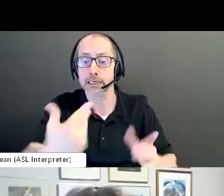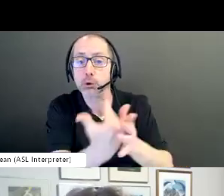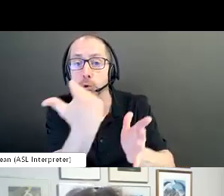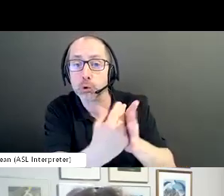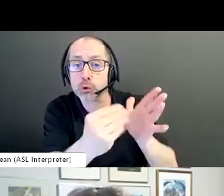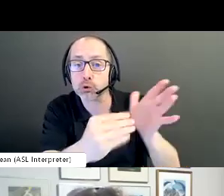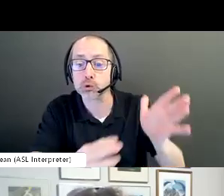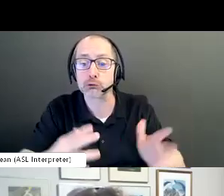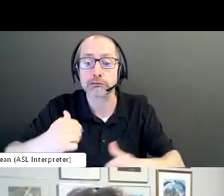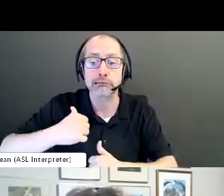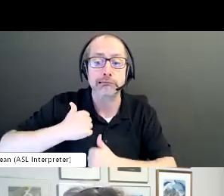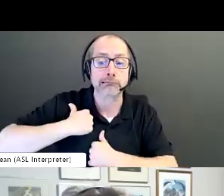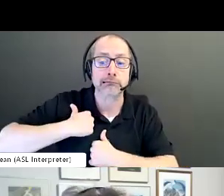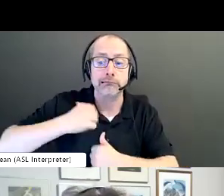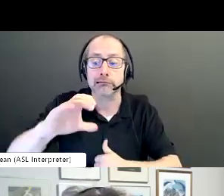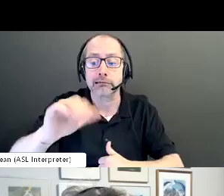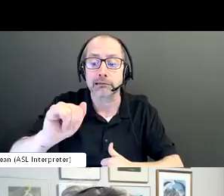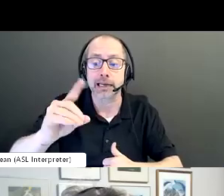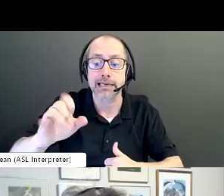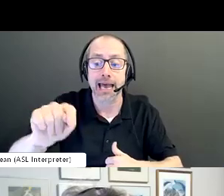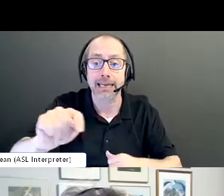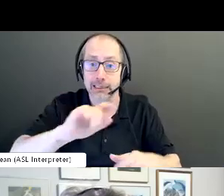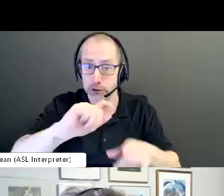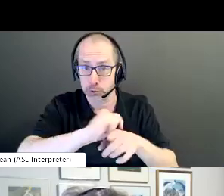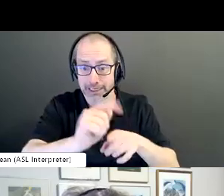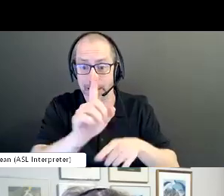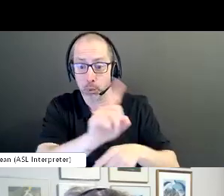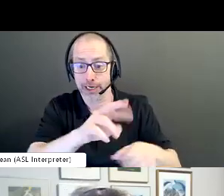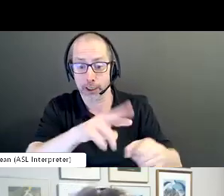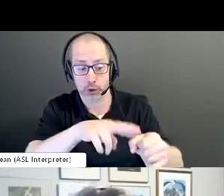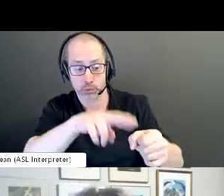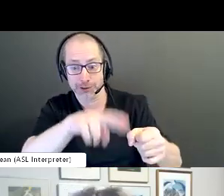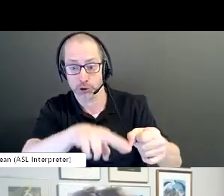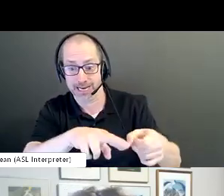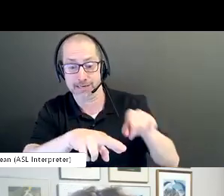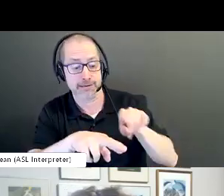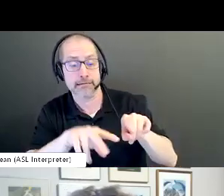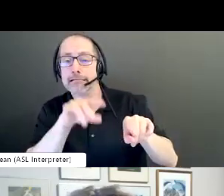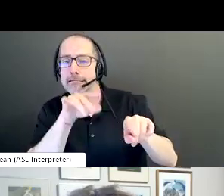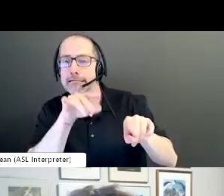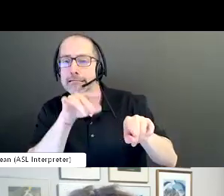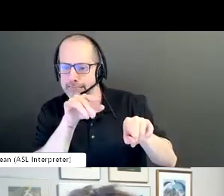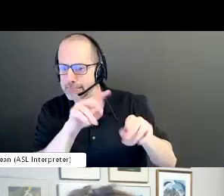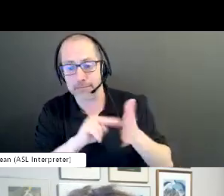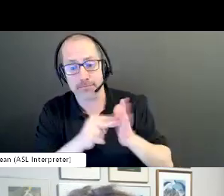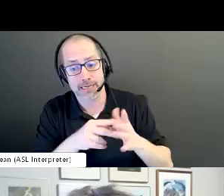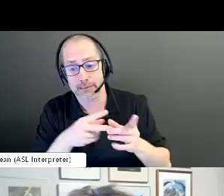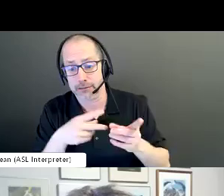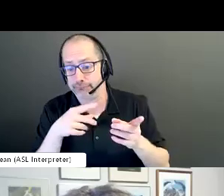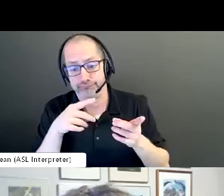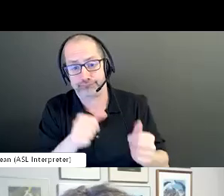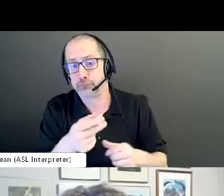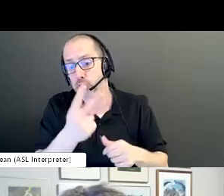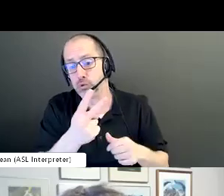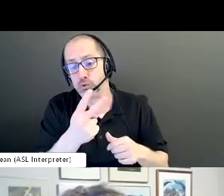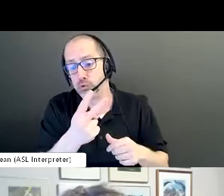trained in Regina. This means that we are doing at least 2 and